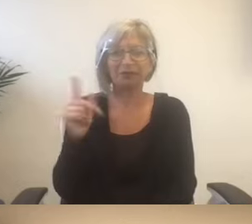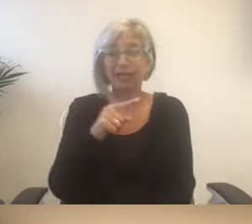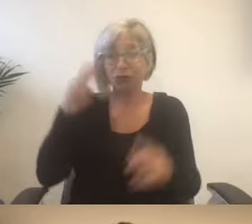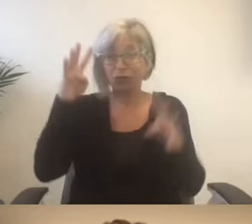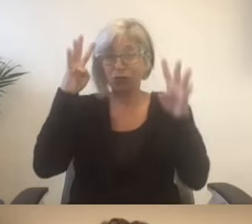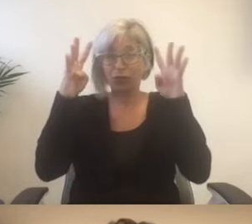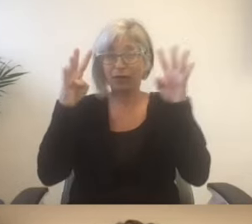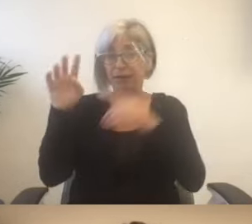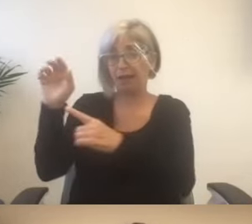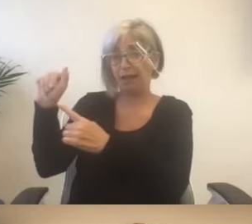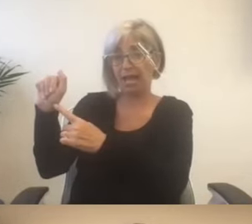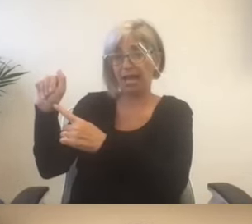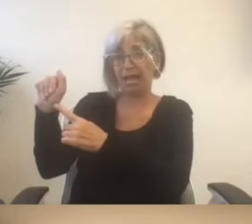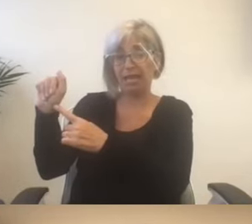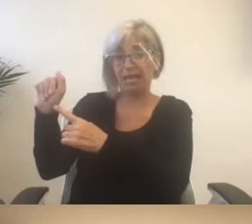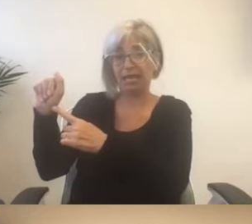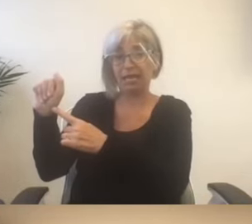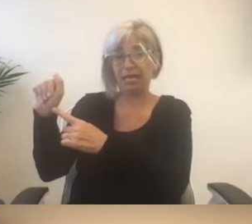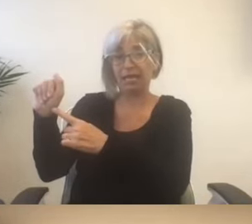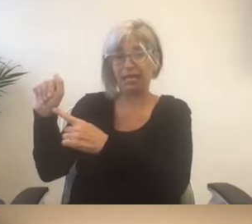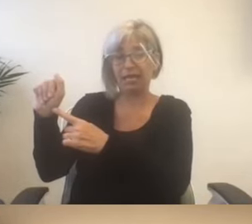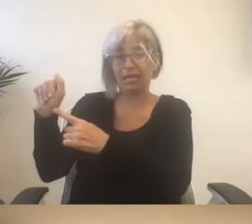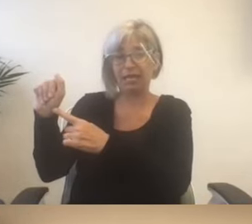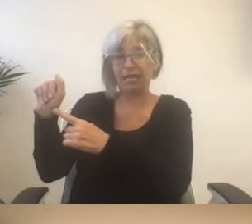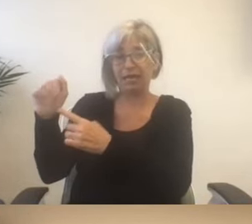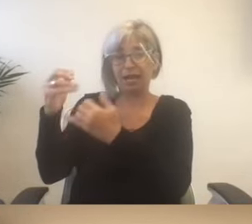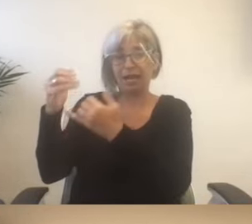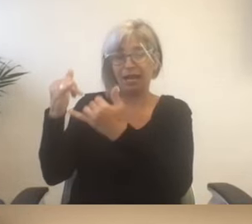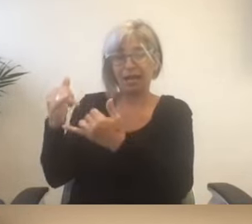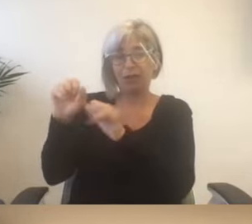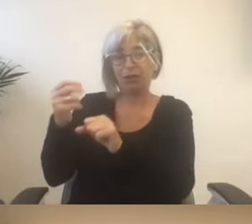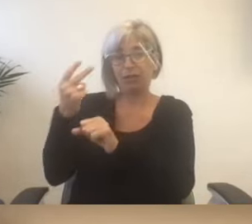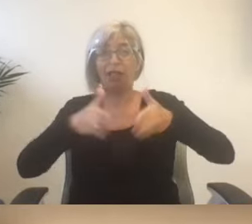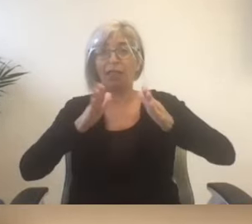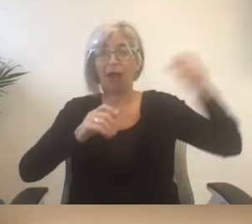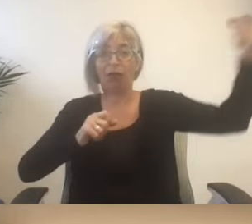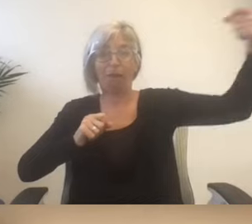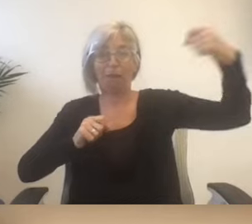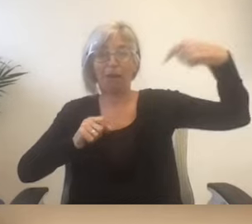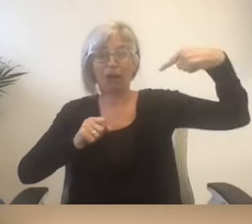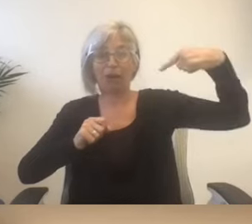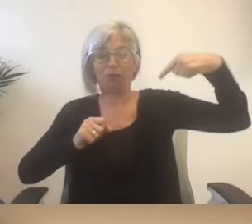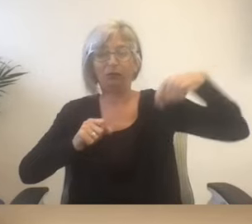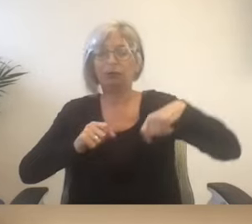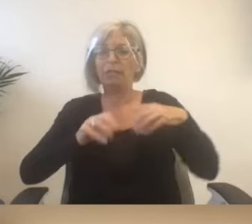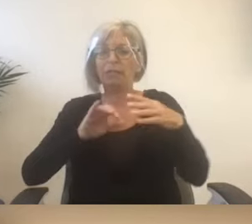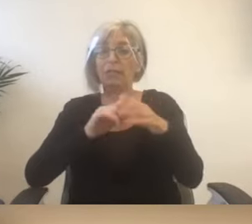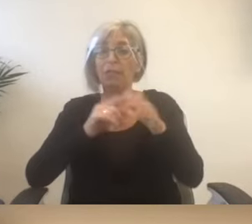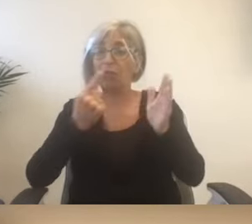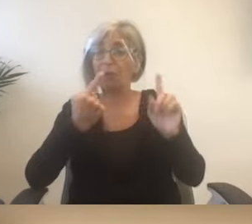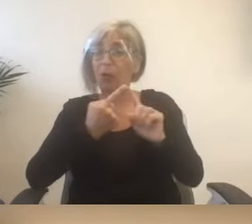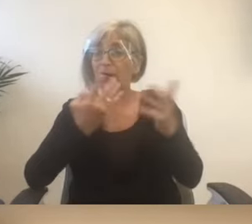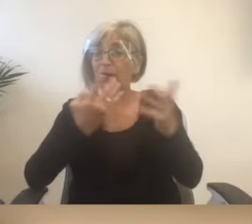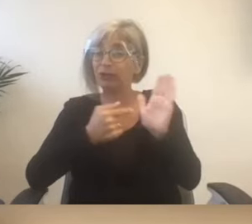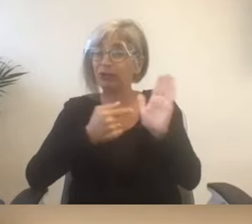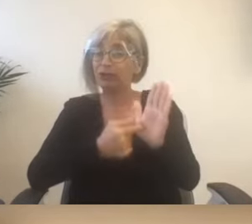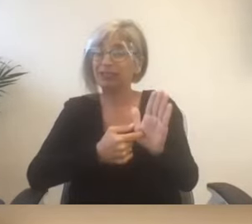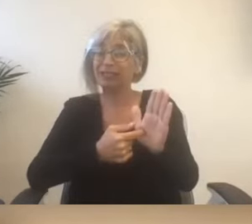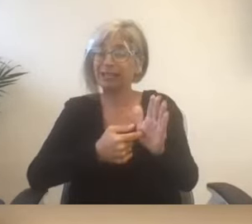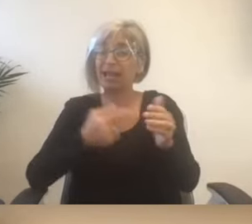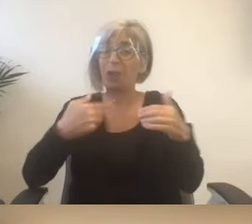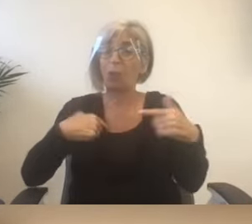created 0.8, and it now you can see on the point that, but the point here is you see, as I do